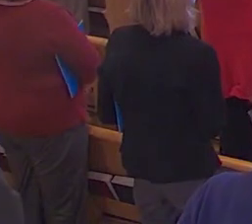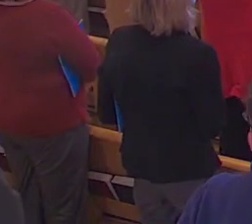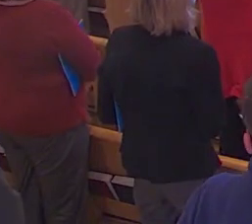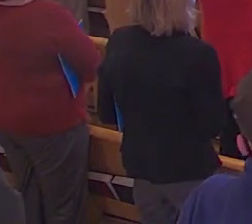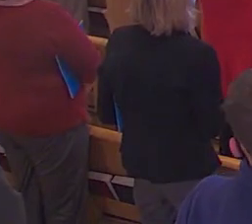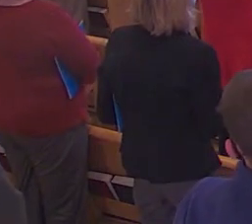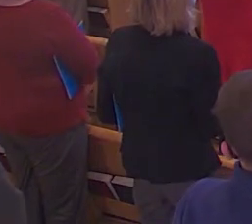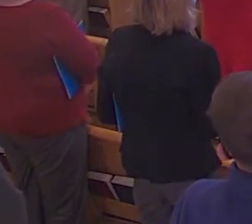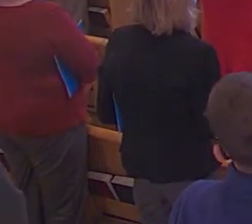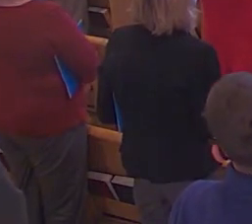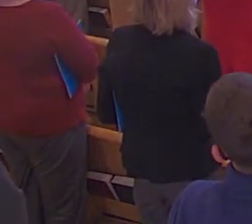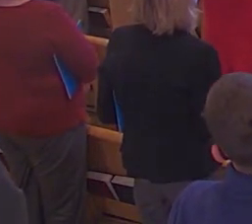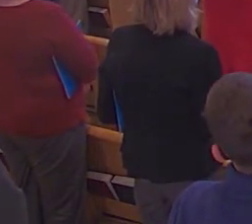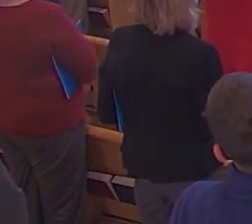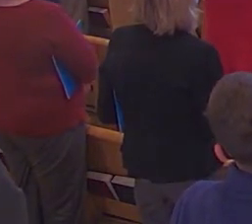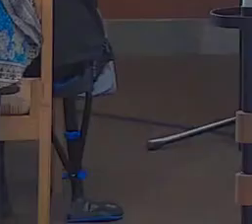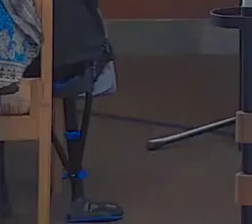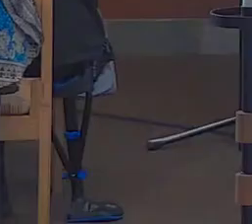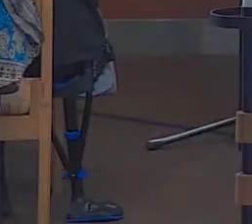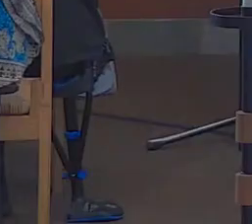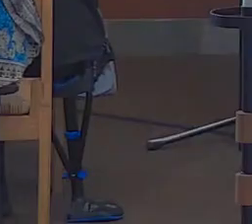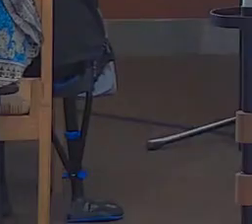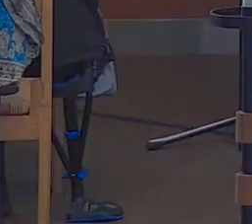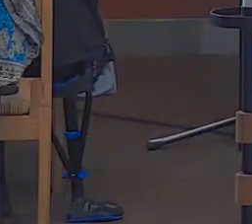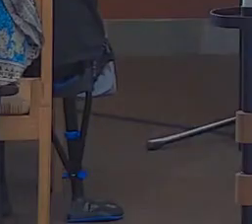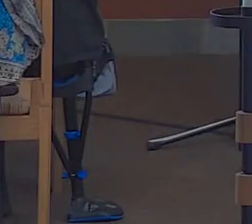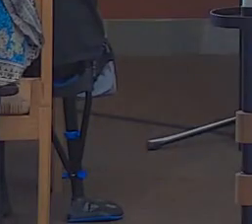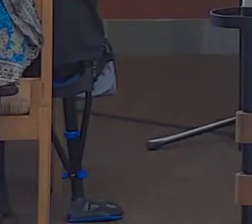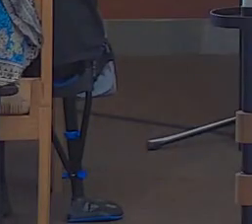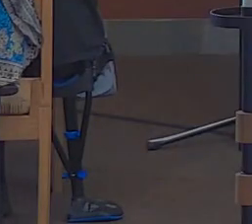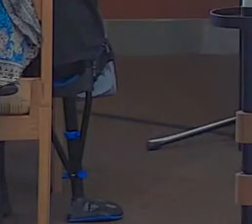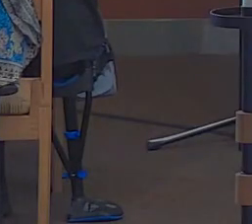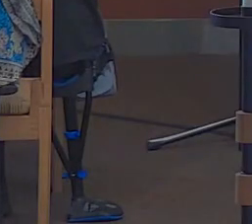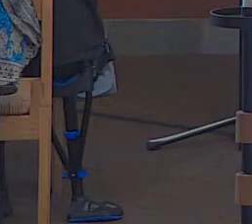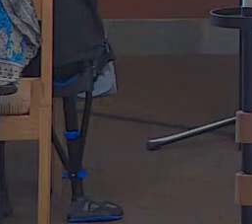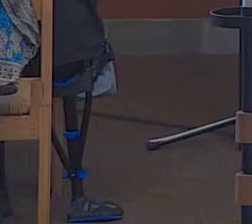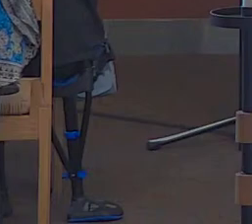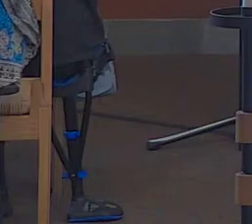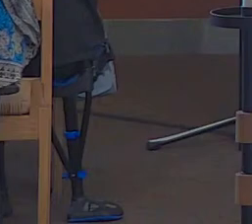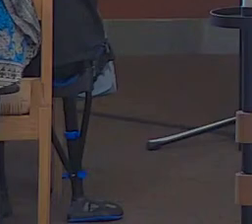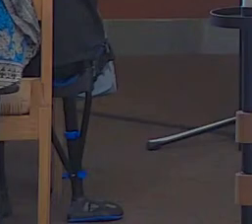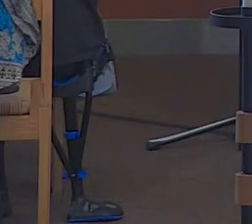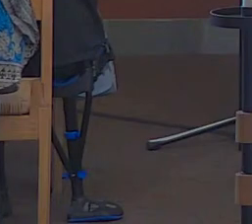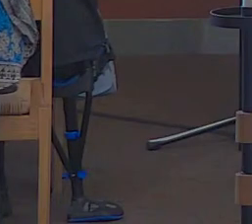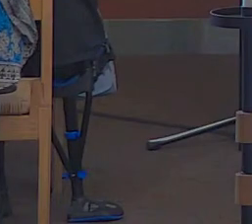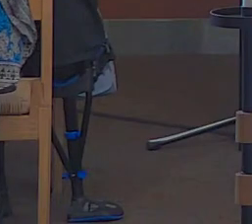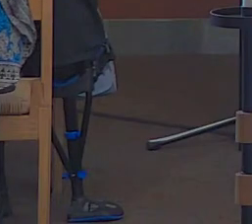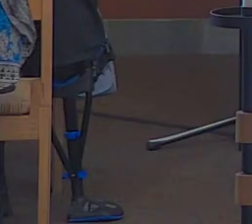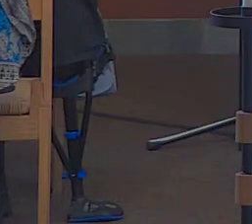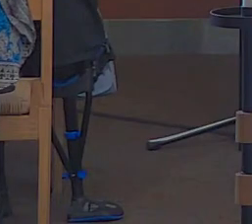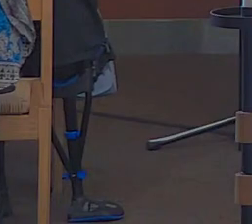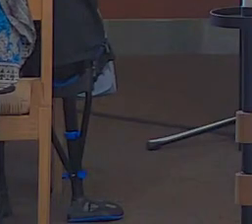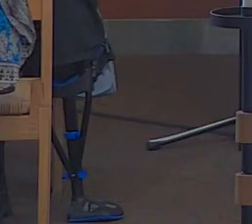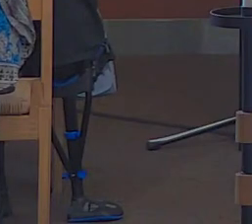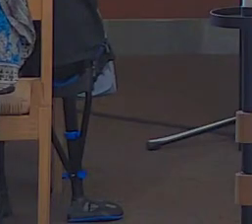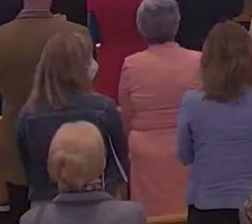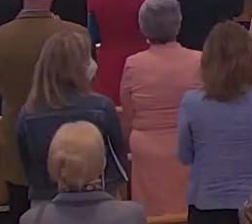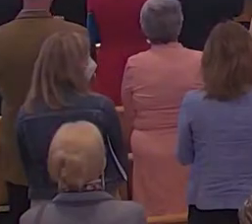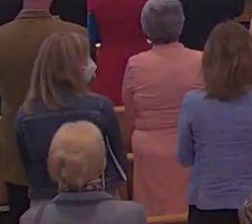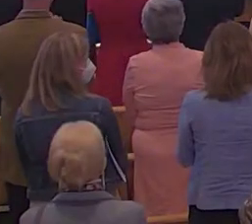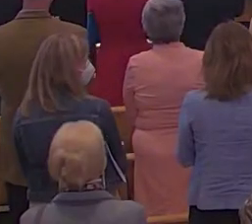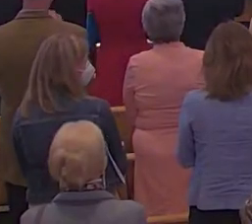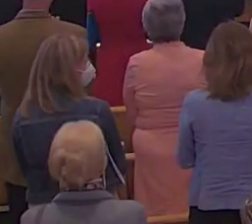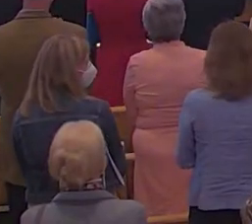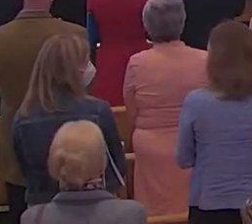I'd like to thank the parish for the use of this space and the whole campus for the for your hospitality. Thank you.